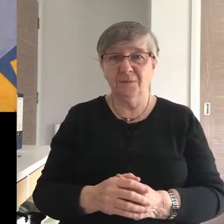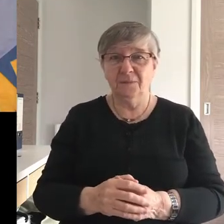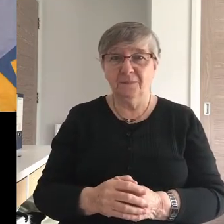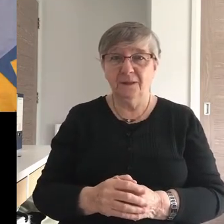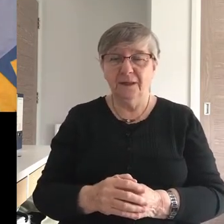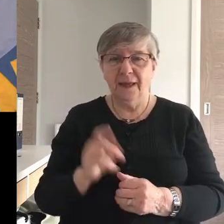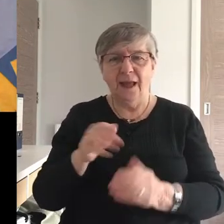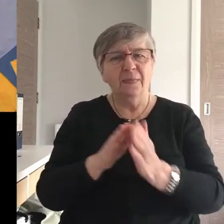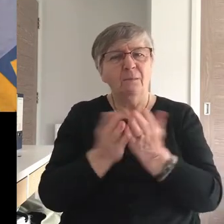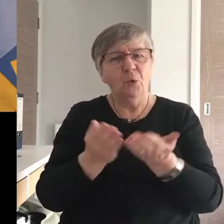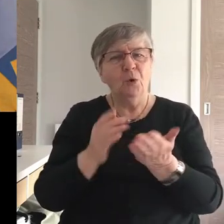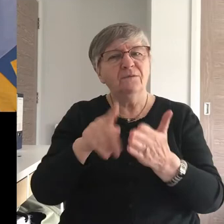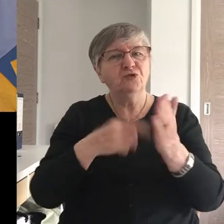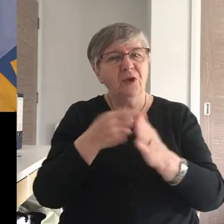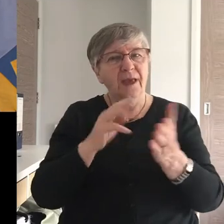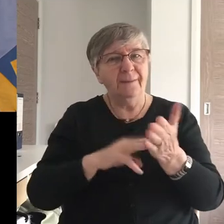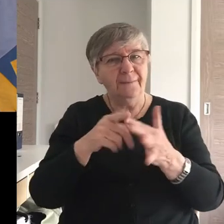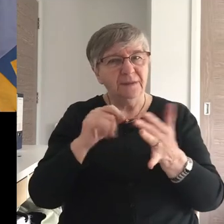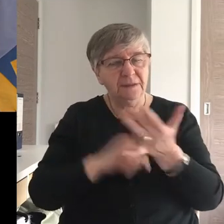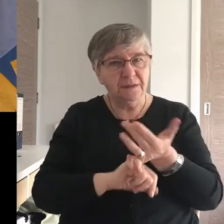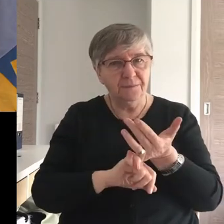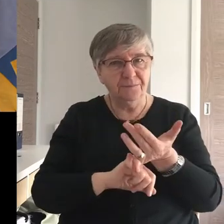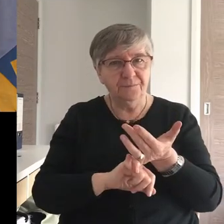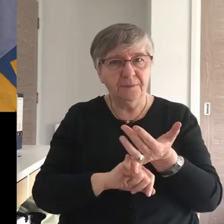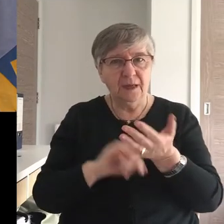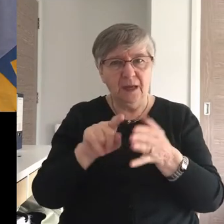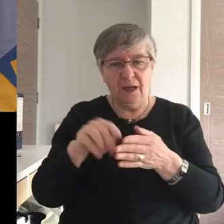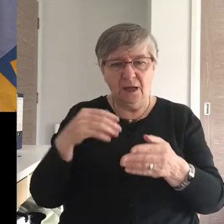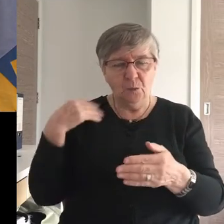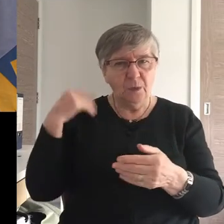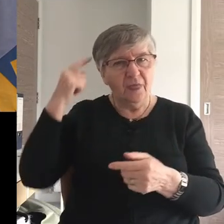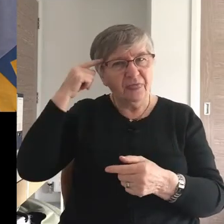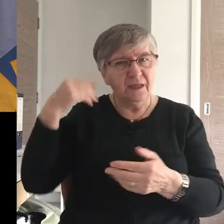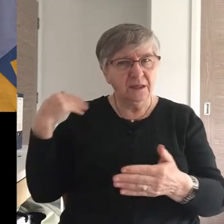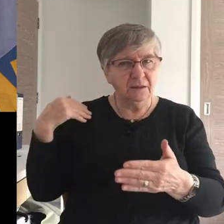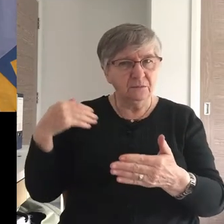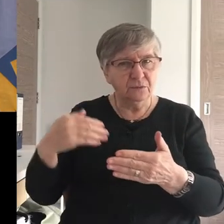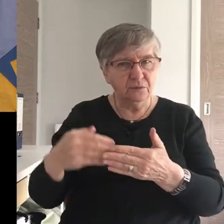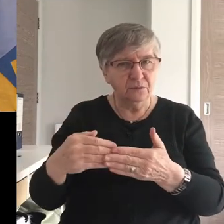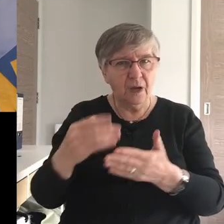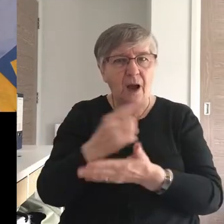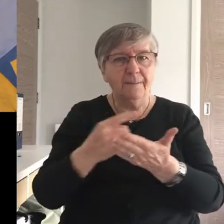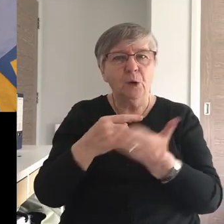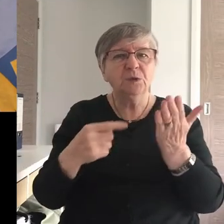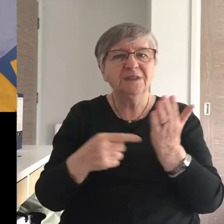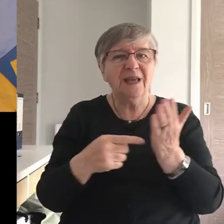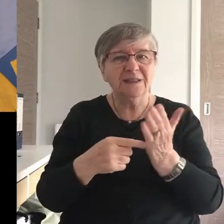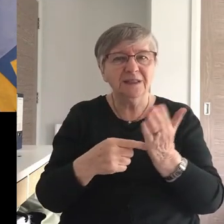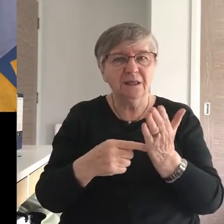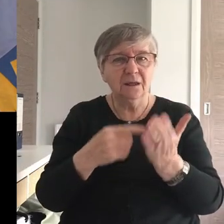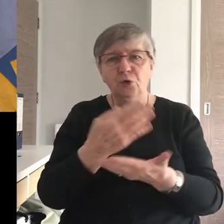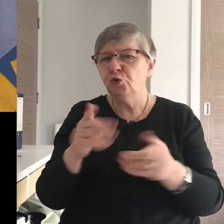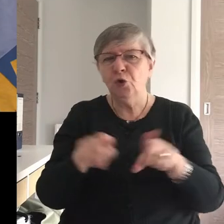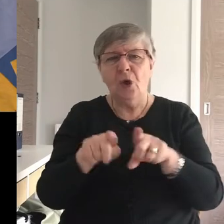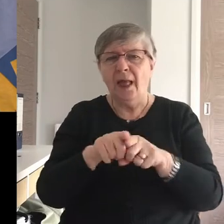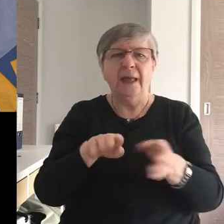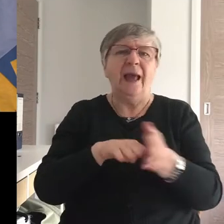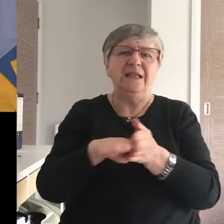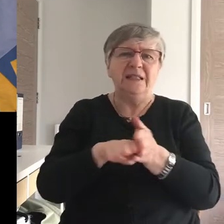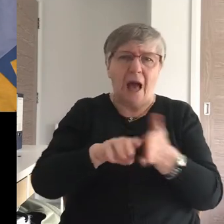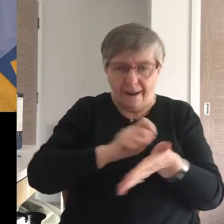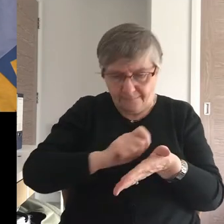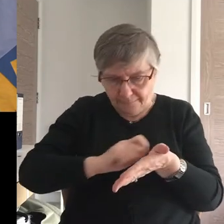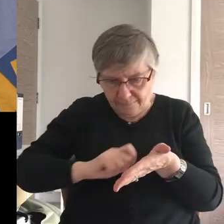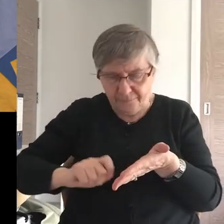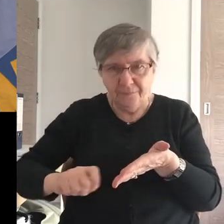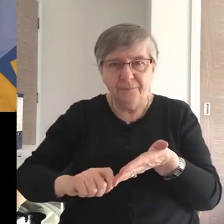Now, we're in the book of James, and we're in a series that we're doing about testing. Not testing as in you're going to sit an